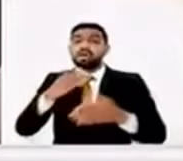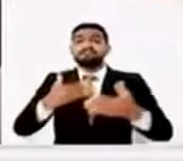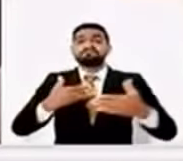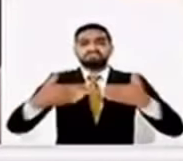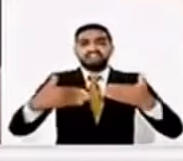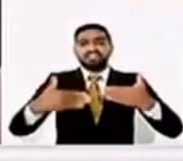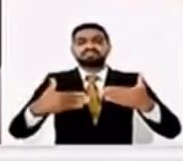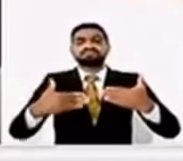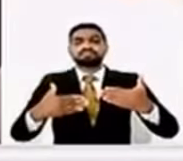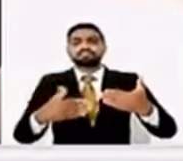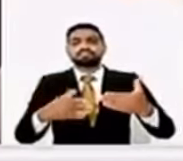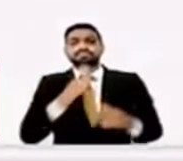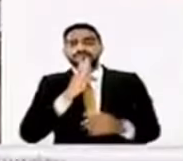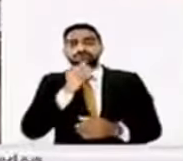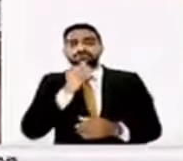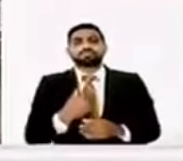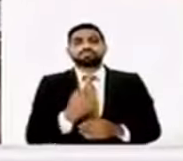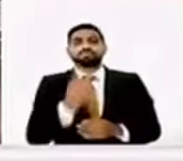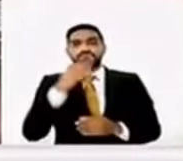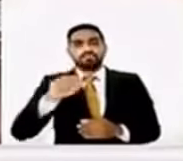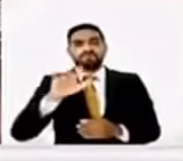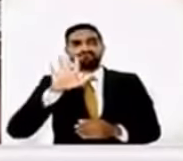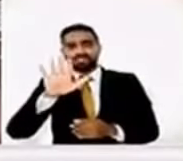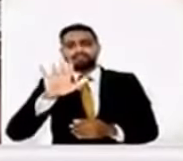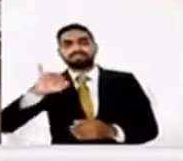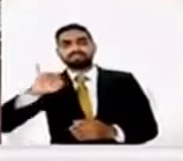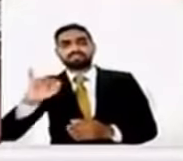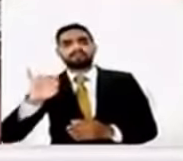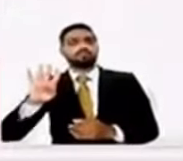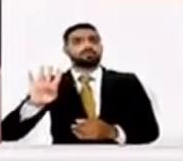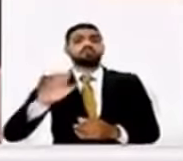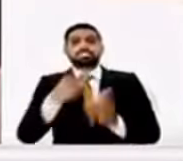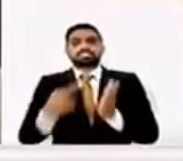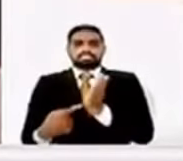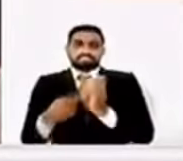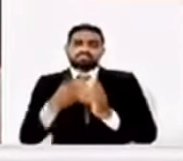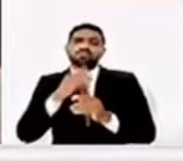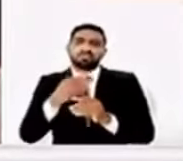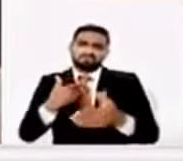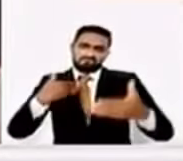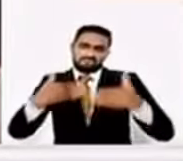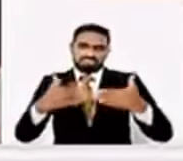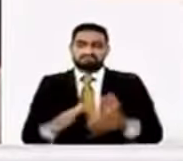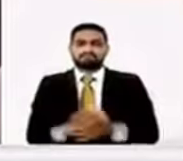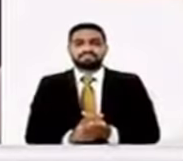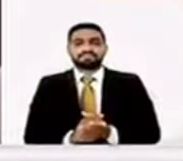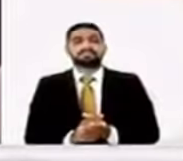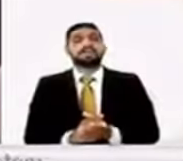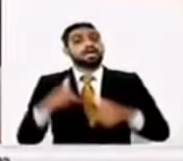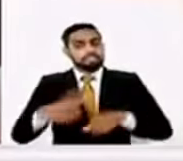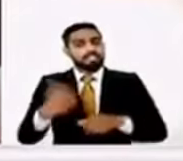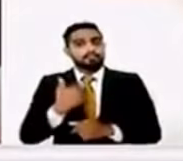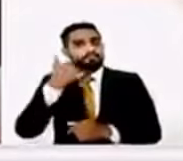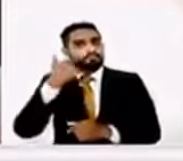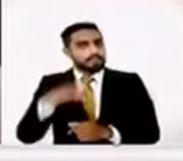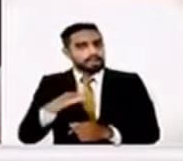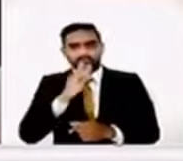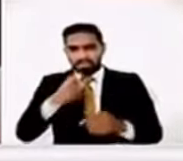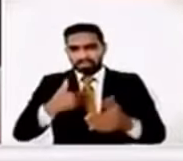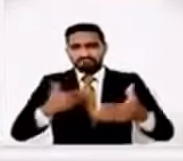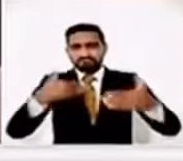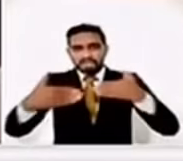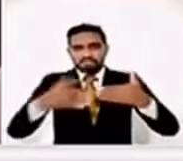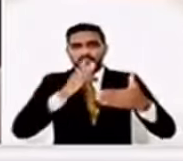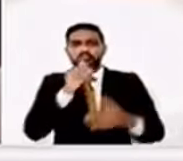is 1.564 trillion rupees. It is planned to maintain the budget gap at 9% of the GDP.